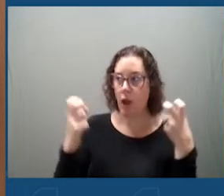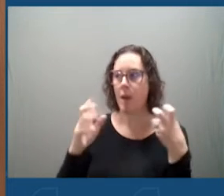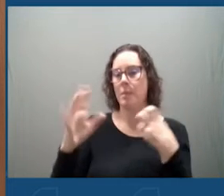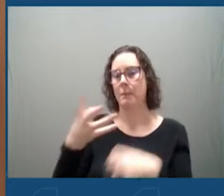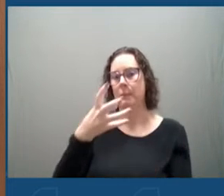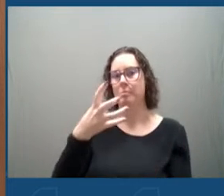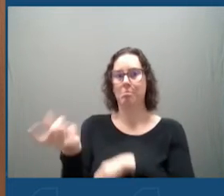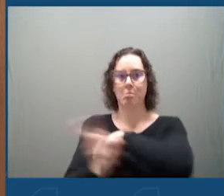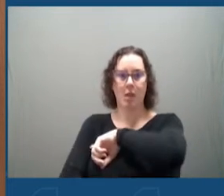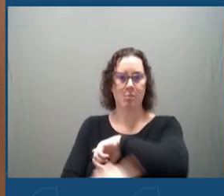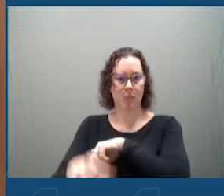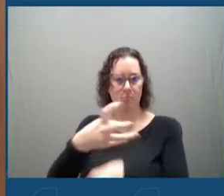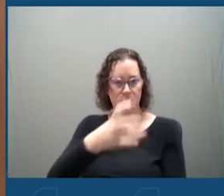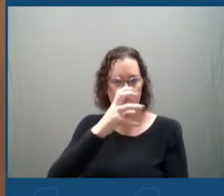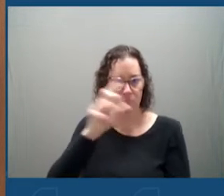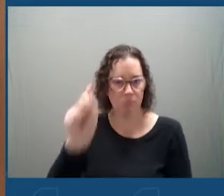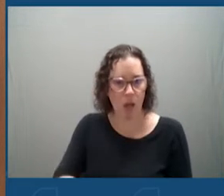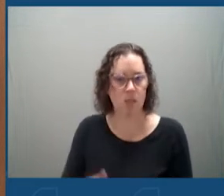know that